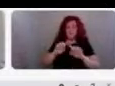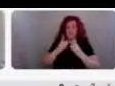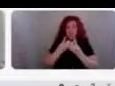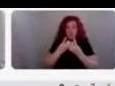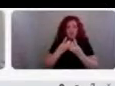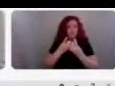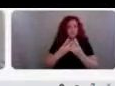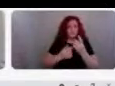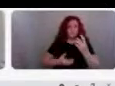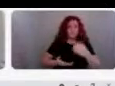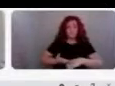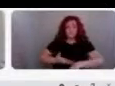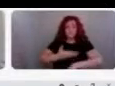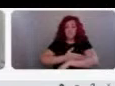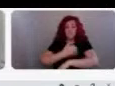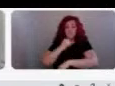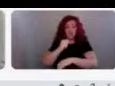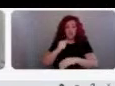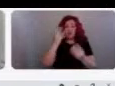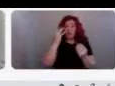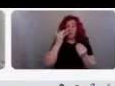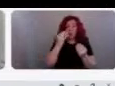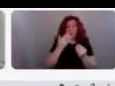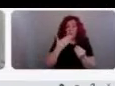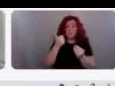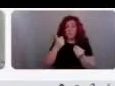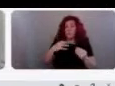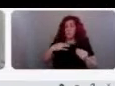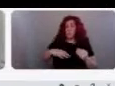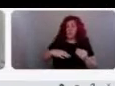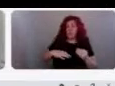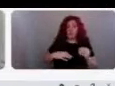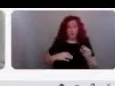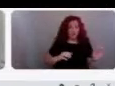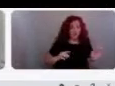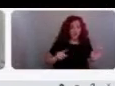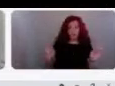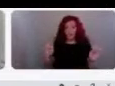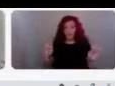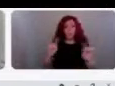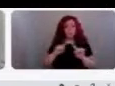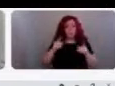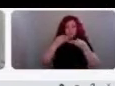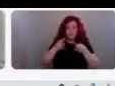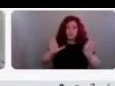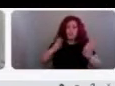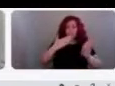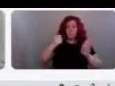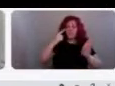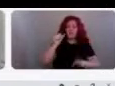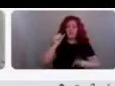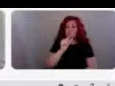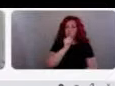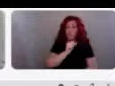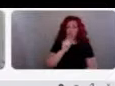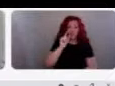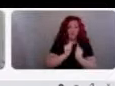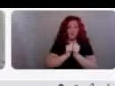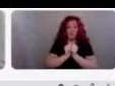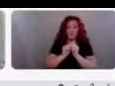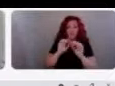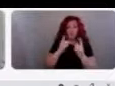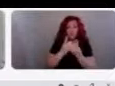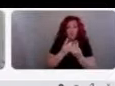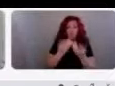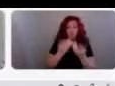parties but instead what is best for arizona and i also think that competitive districts really embody what arizona is